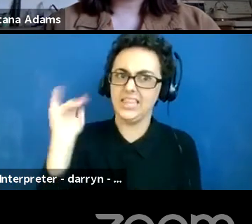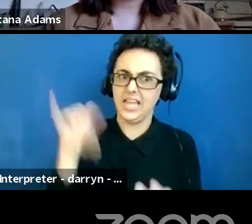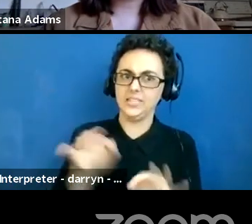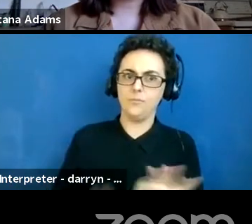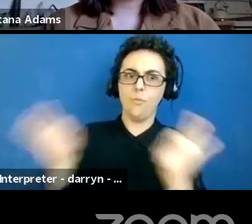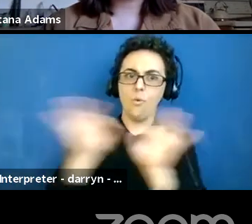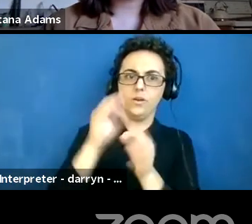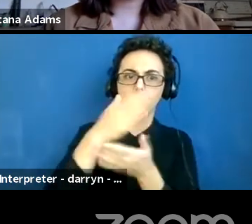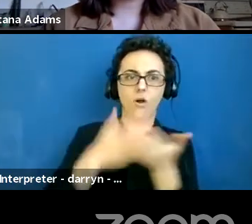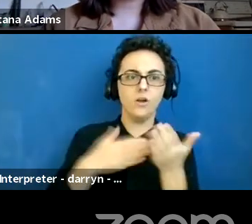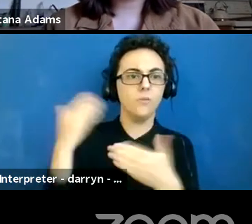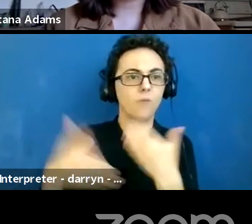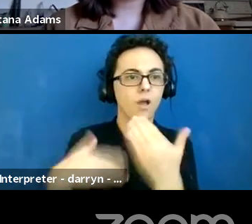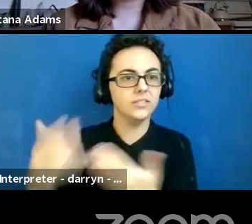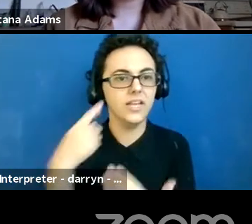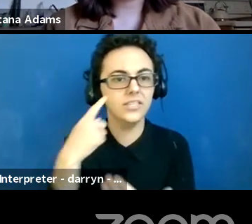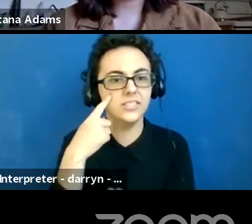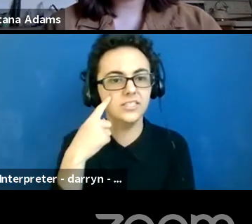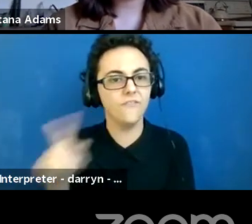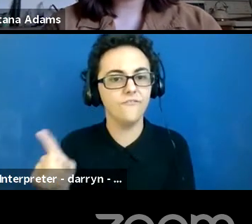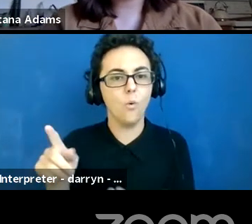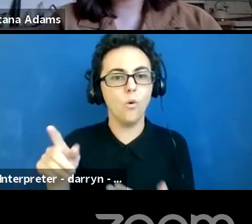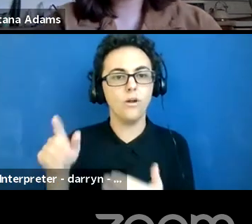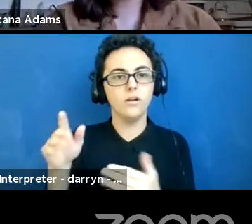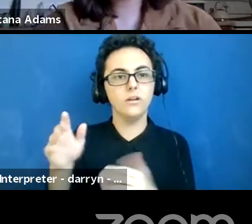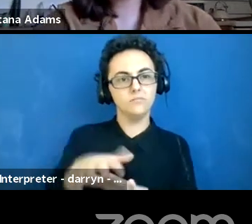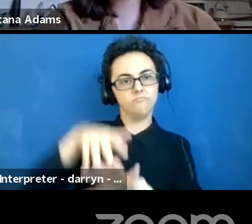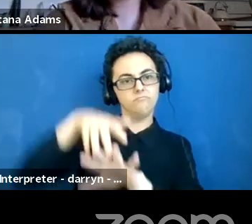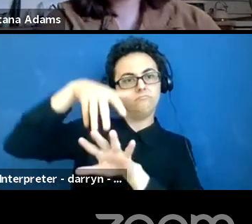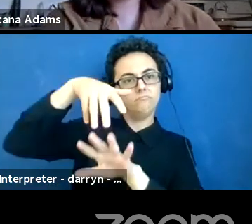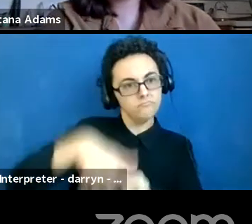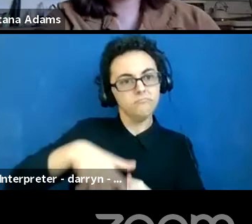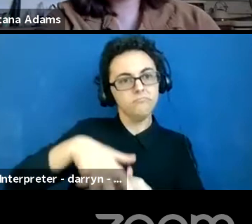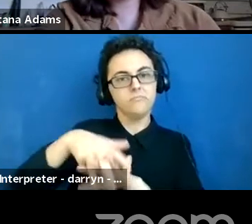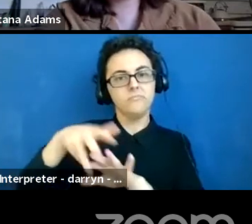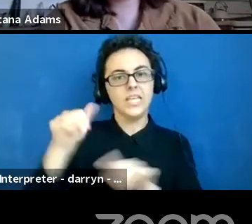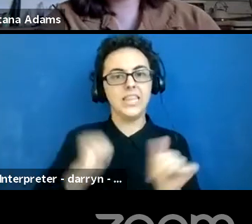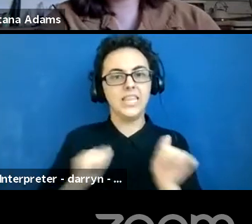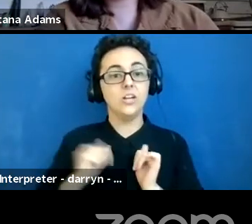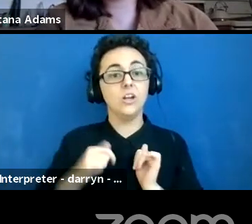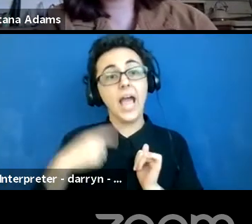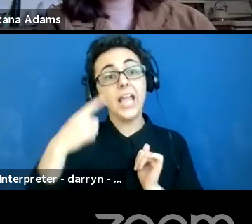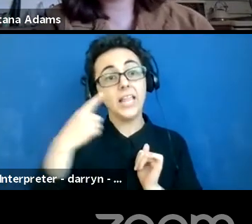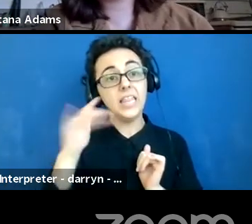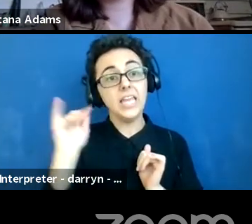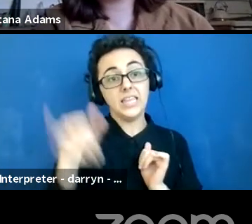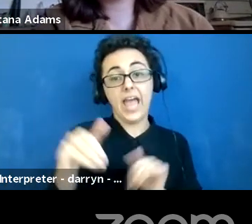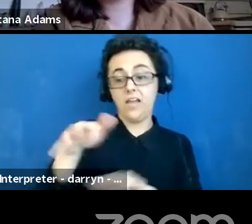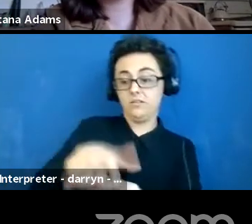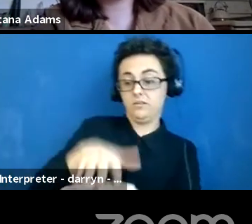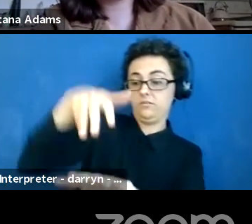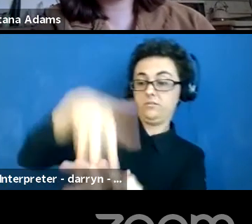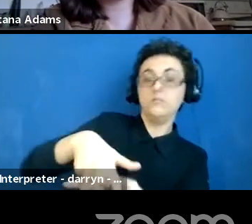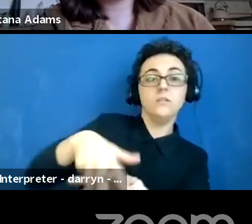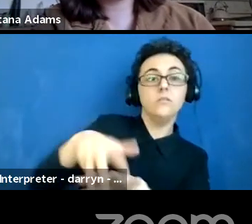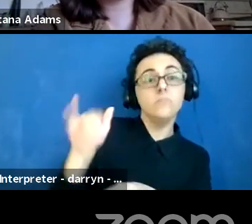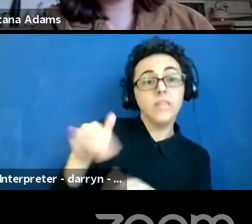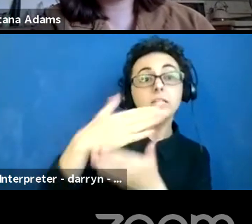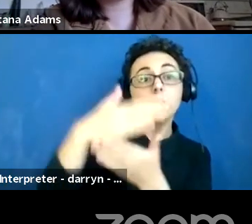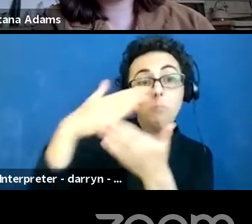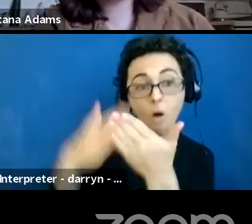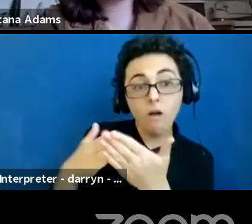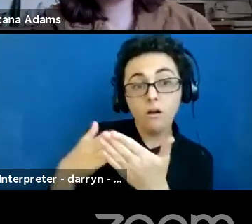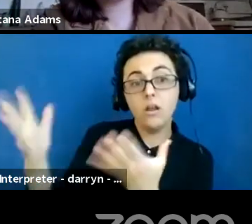think when we say indigenizing theater, I think that could be part of decolonization. Although I will say that there